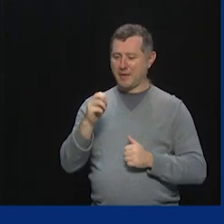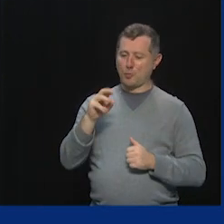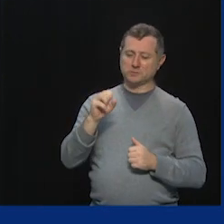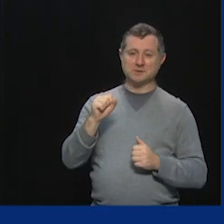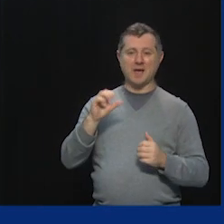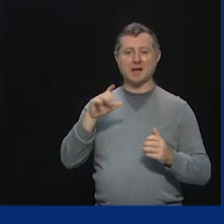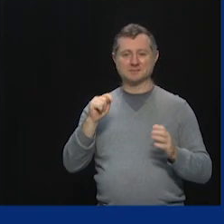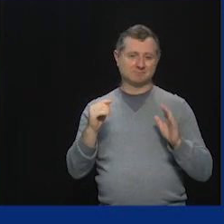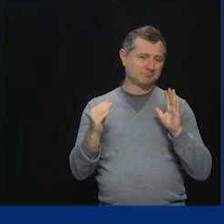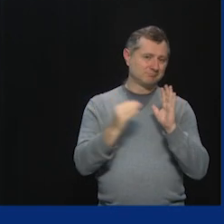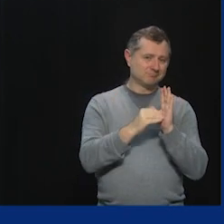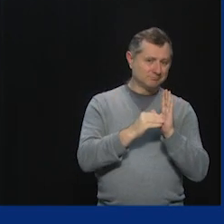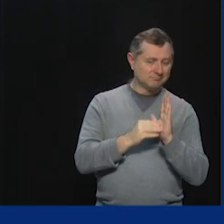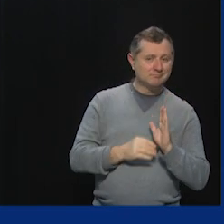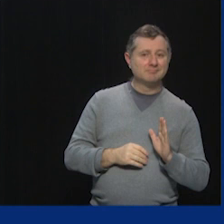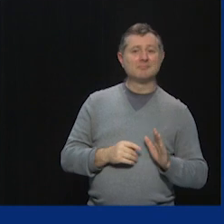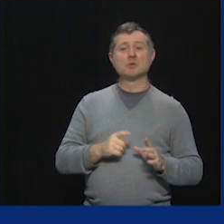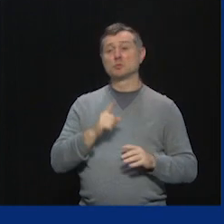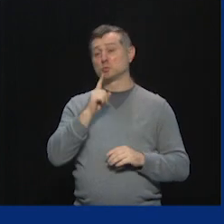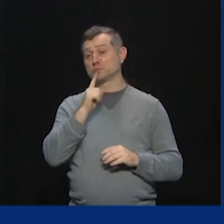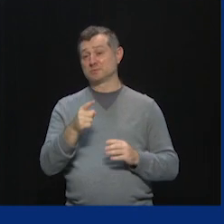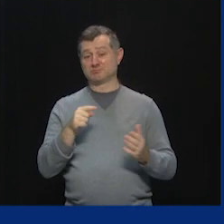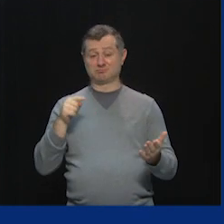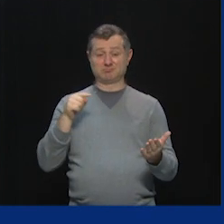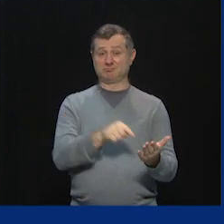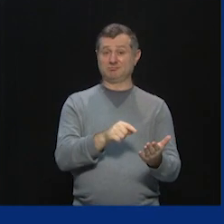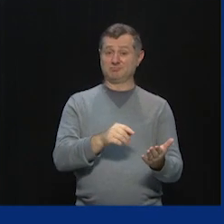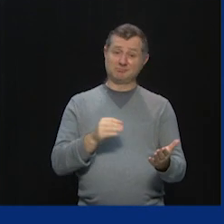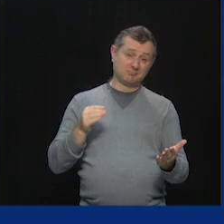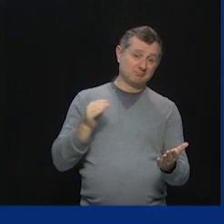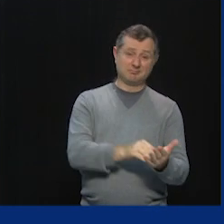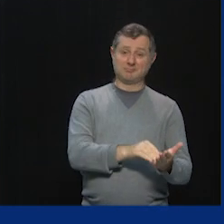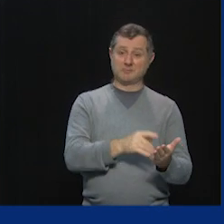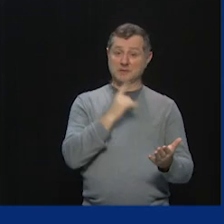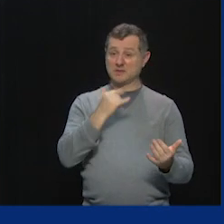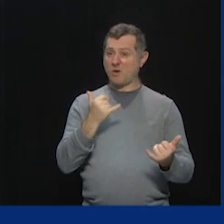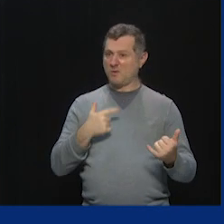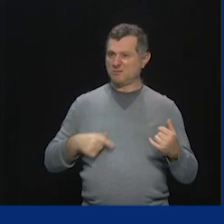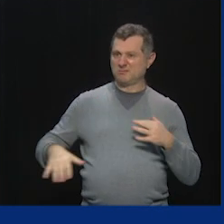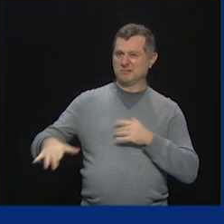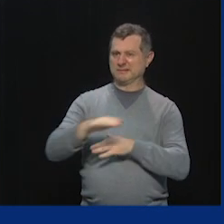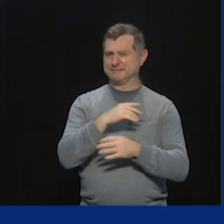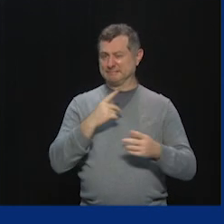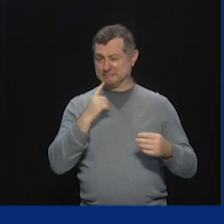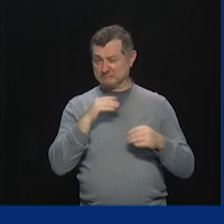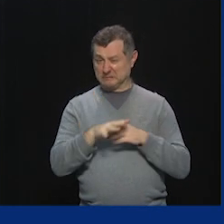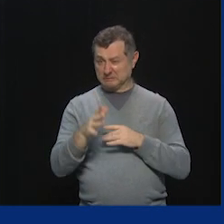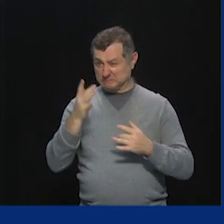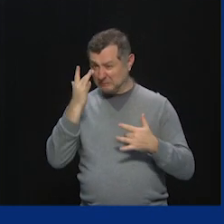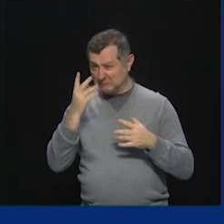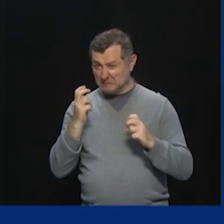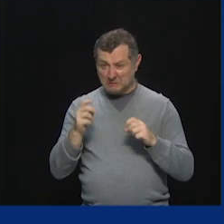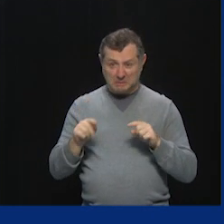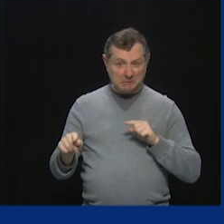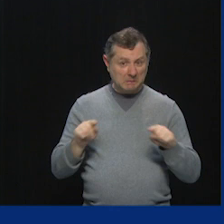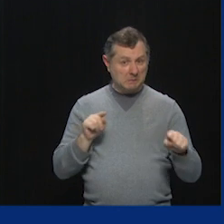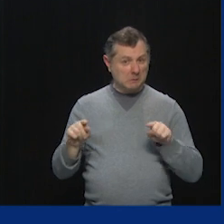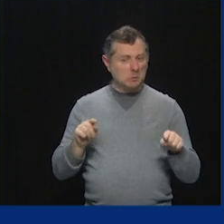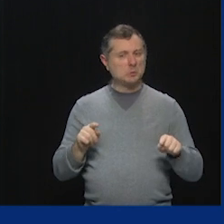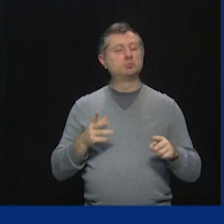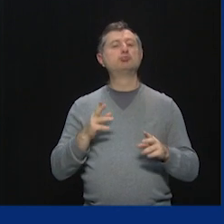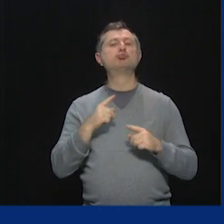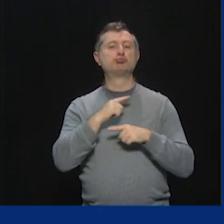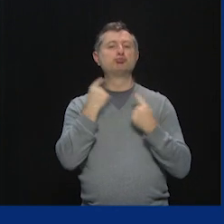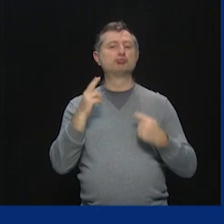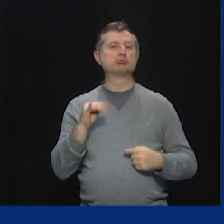certification that we are in the midst of a highly contagious communicable disease that presents a serious risk of harm to public health. Now, I